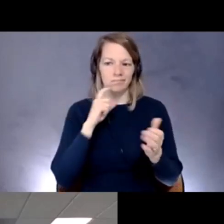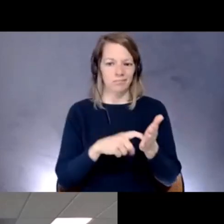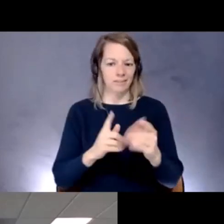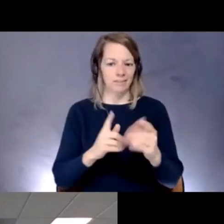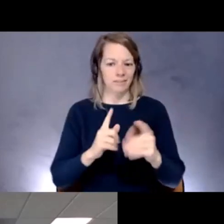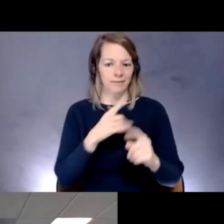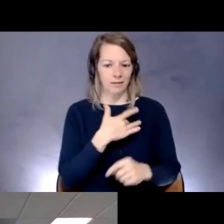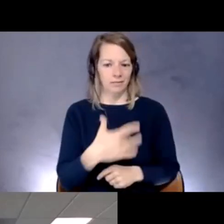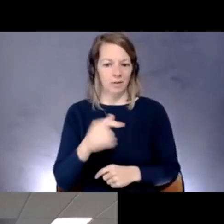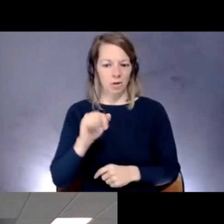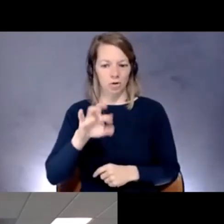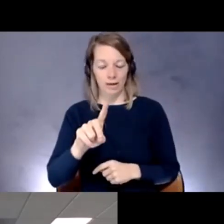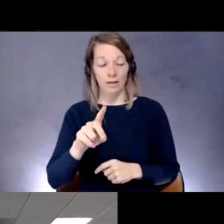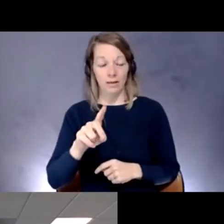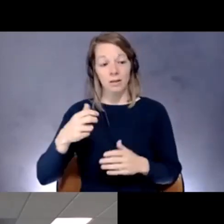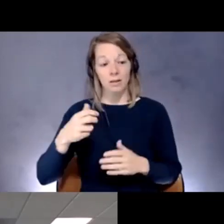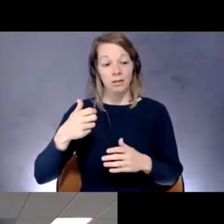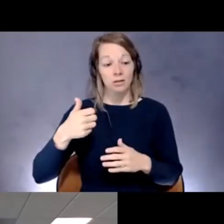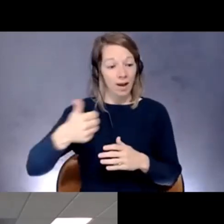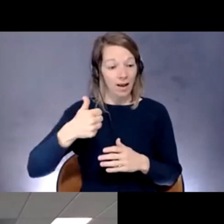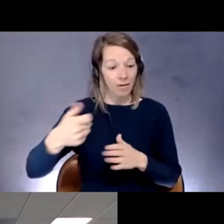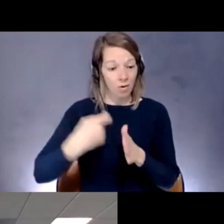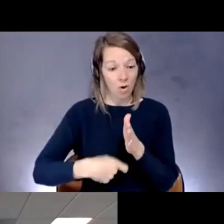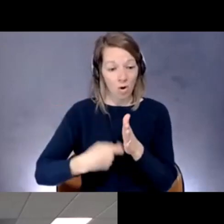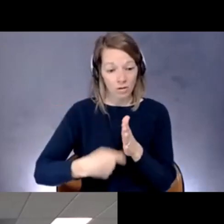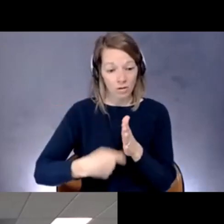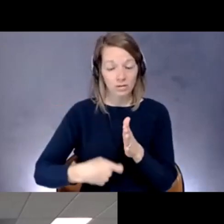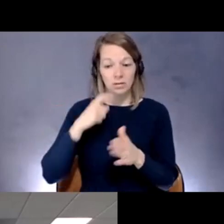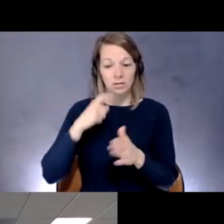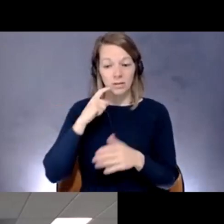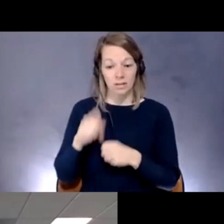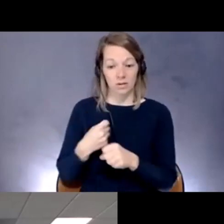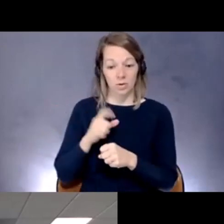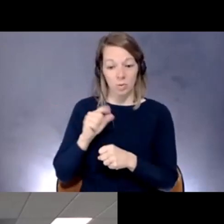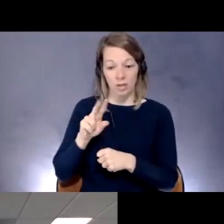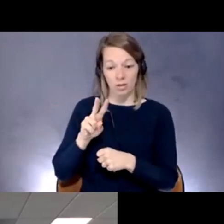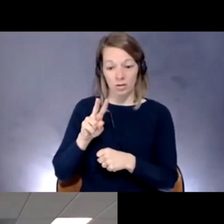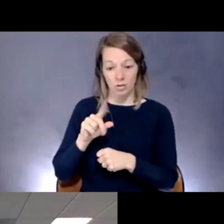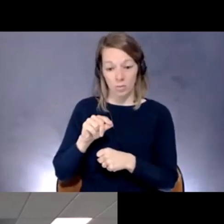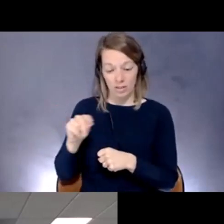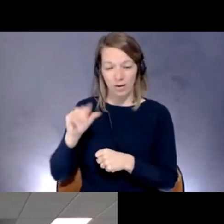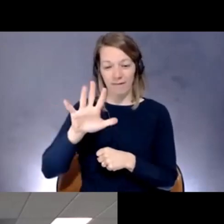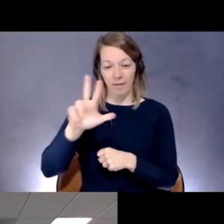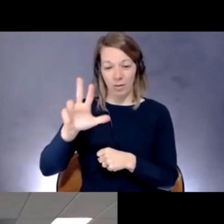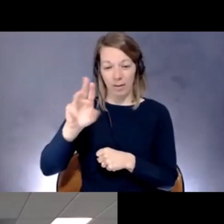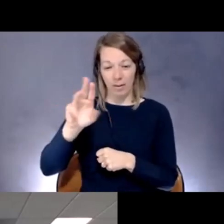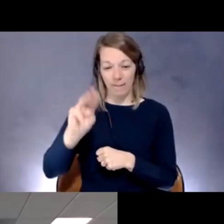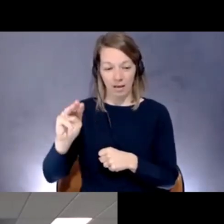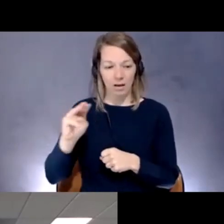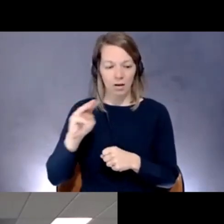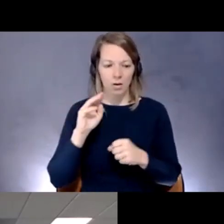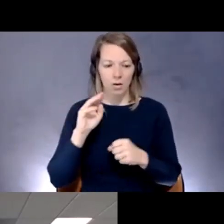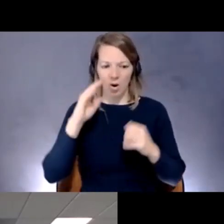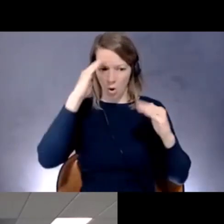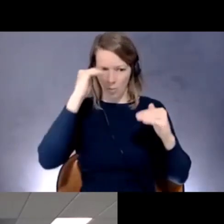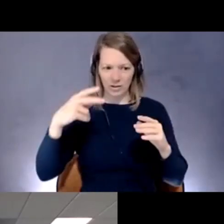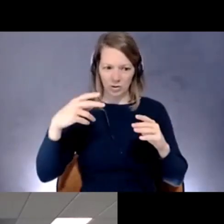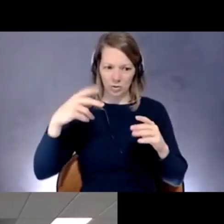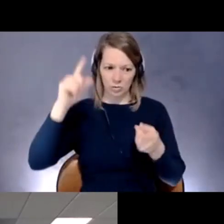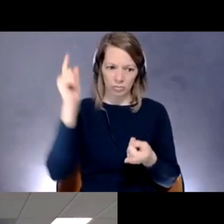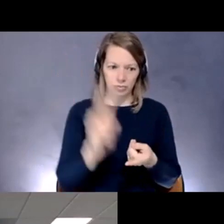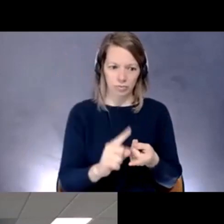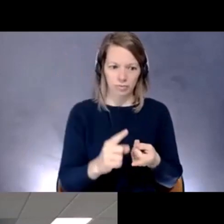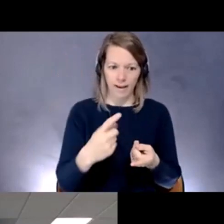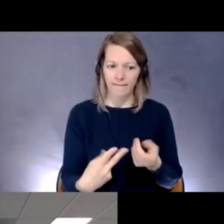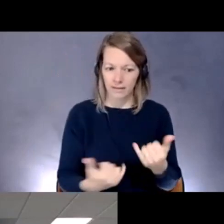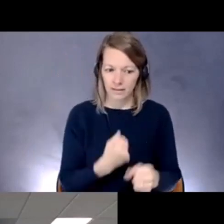our traveler costs in 2020 were 53 million. We're hoping to cut them in half this year.